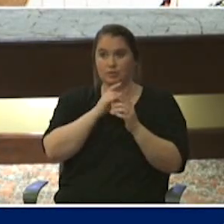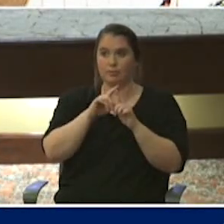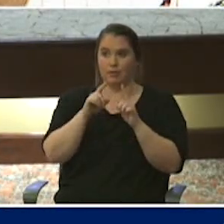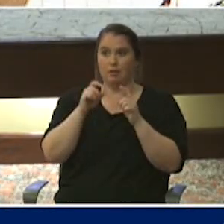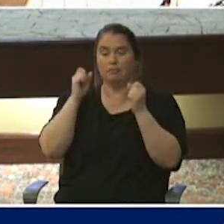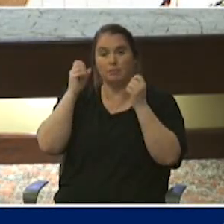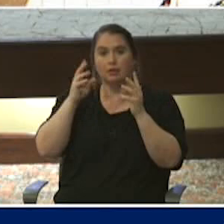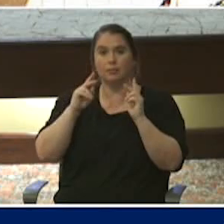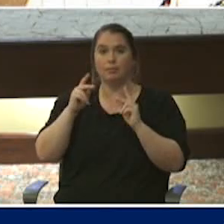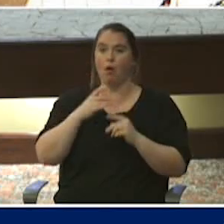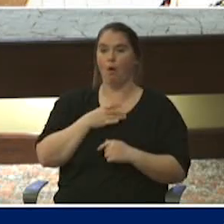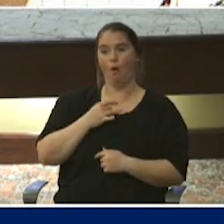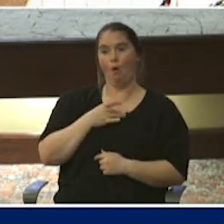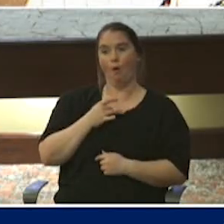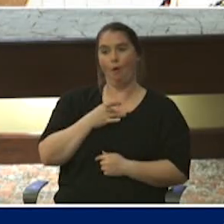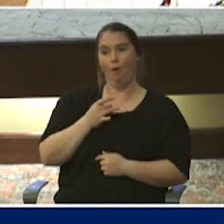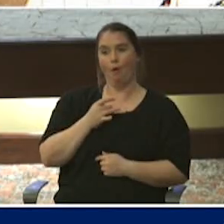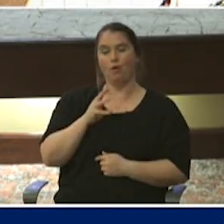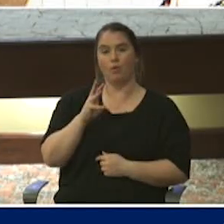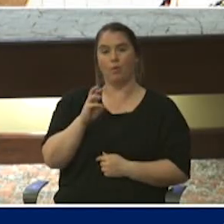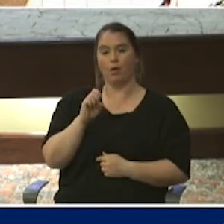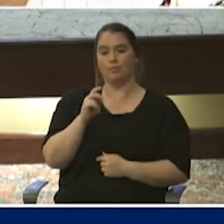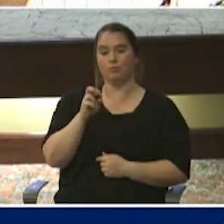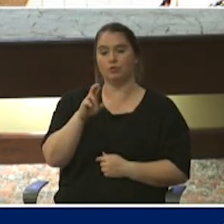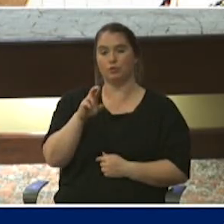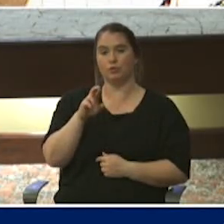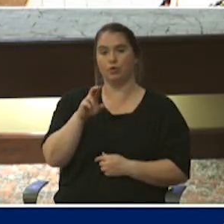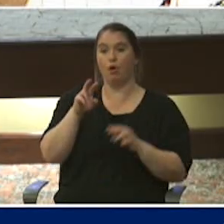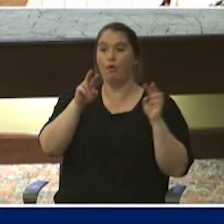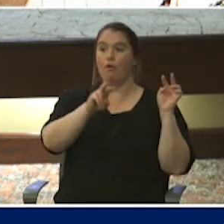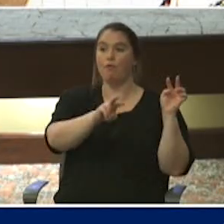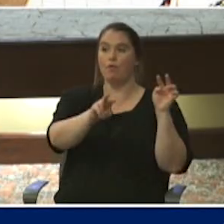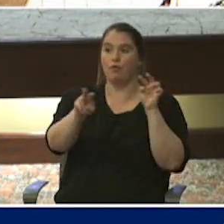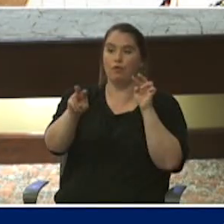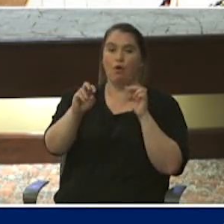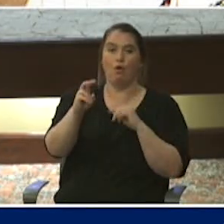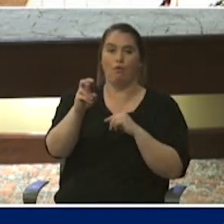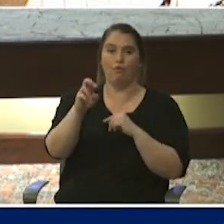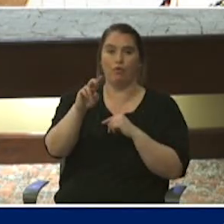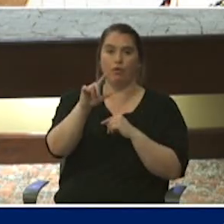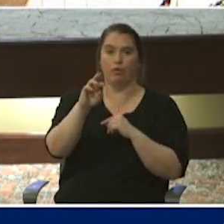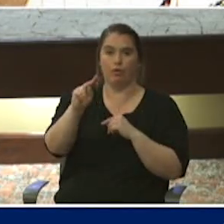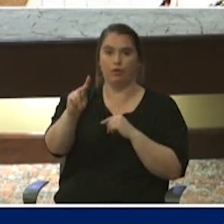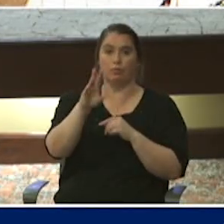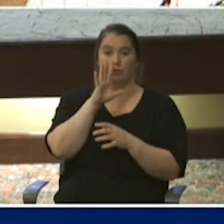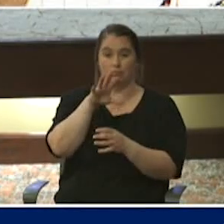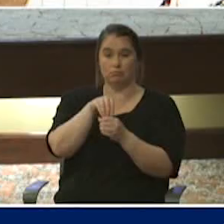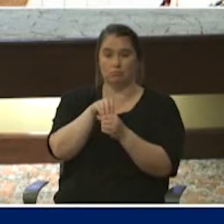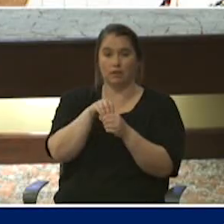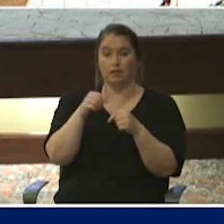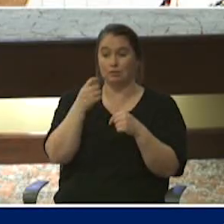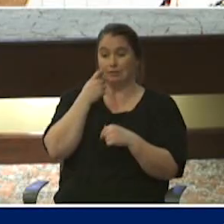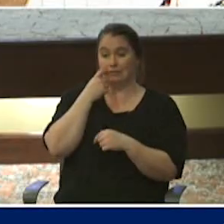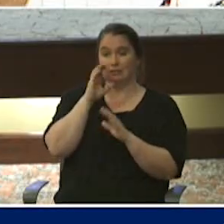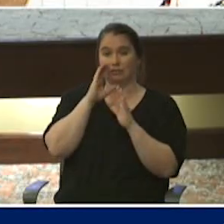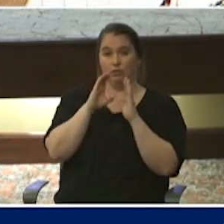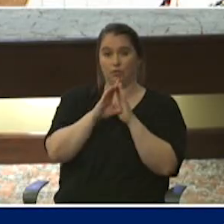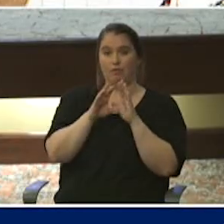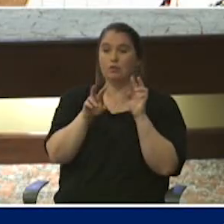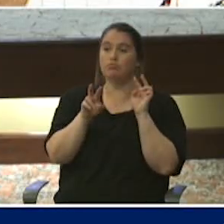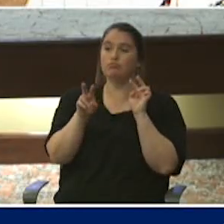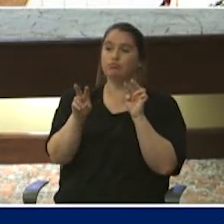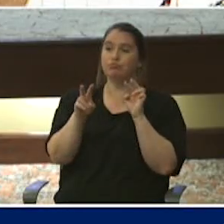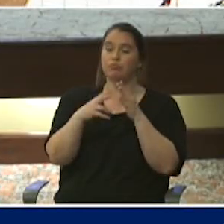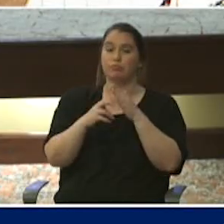popularity was the Webster Overlook. This is a structure that would be located at the end of Webster. This recent photograph is looking from the river